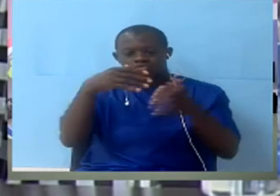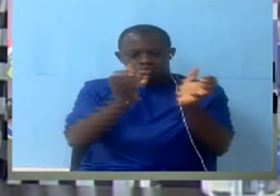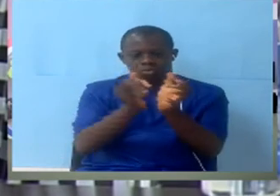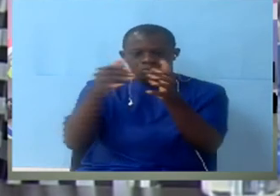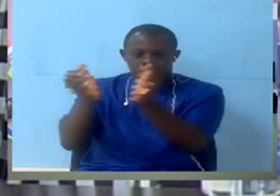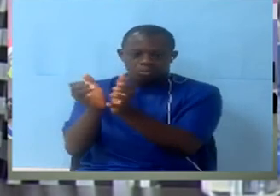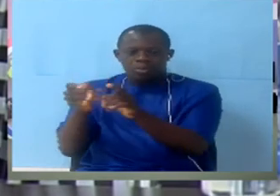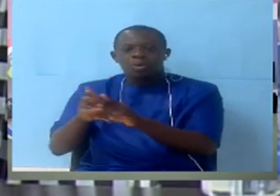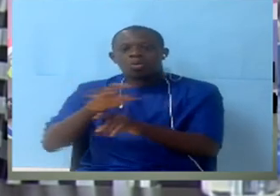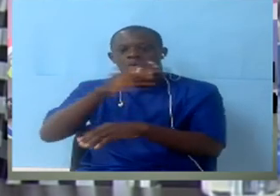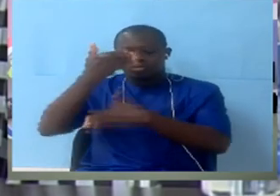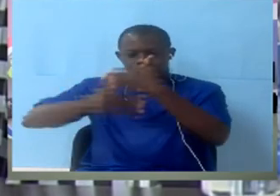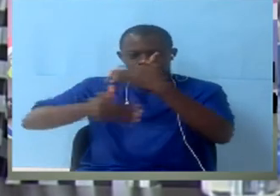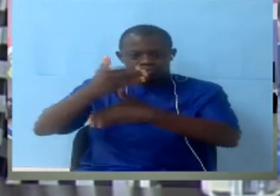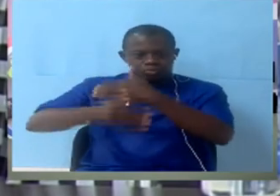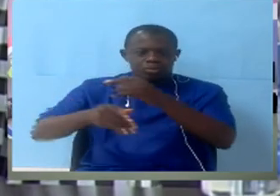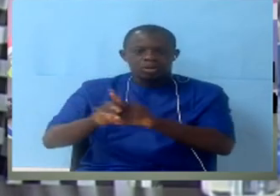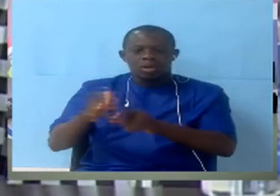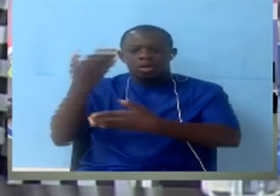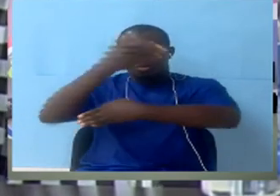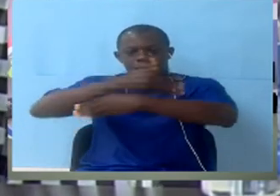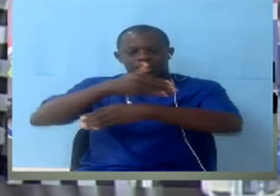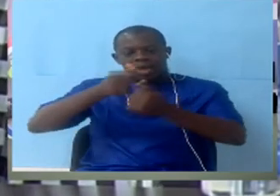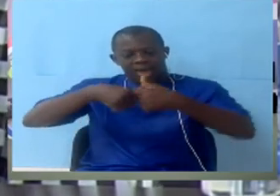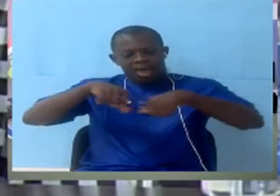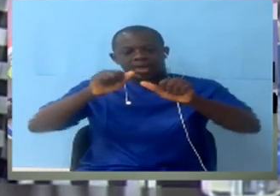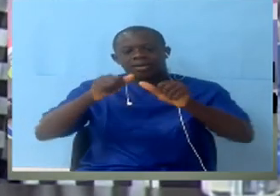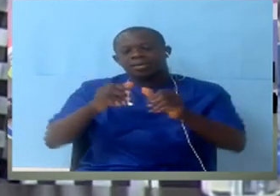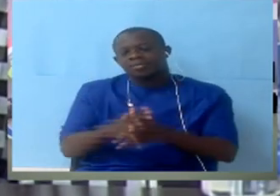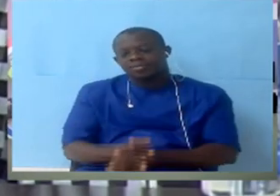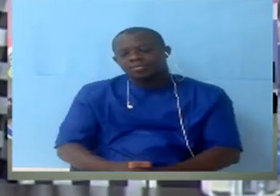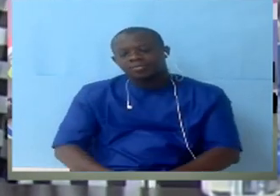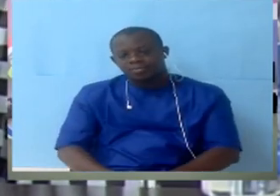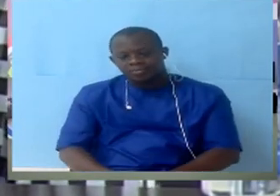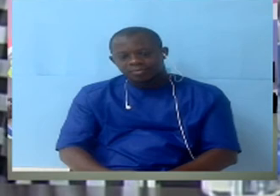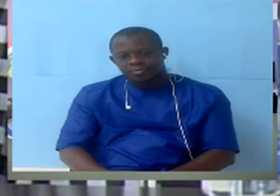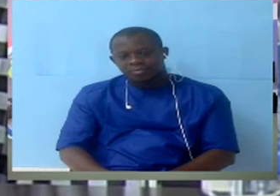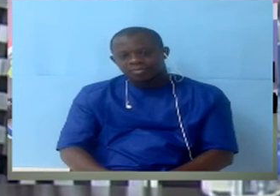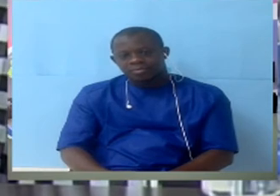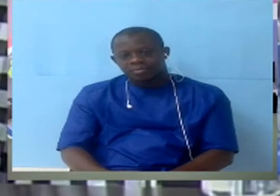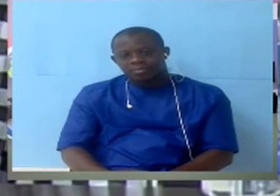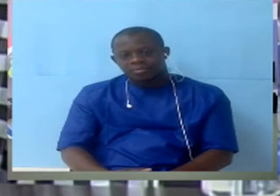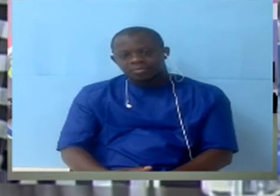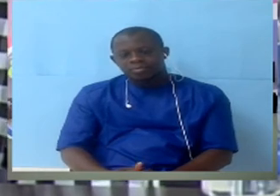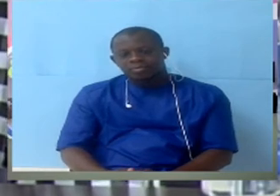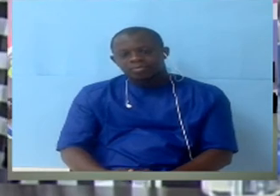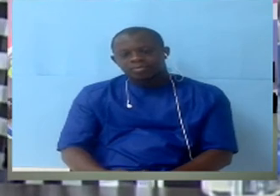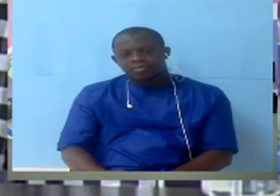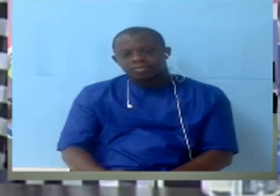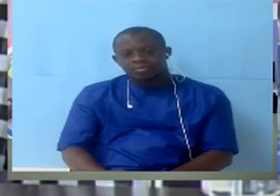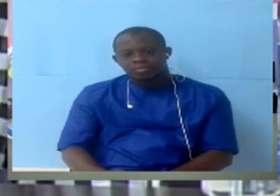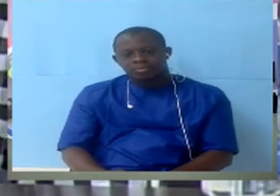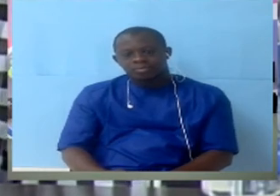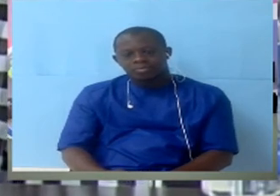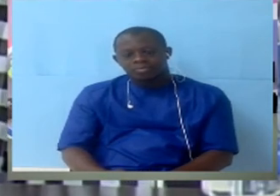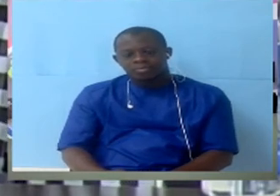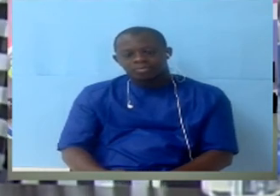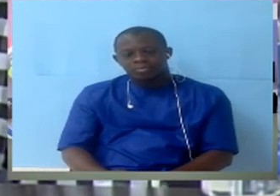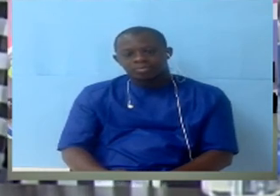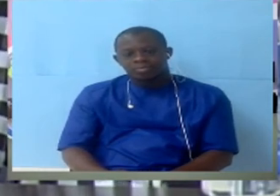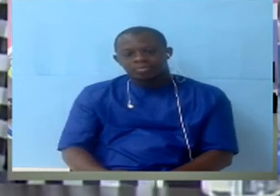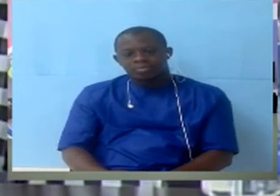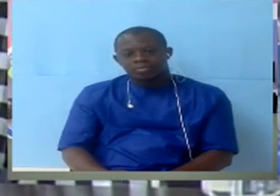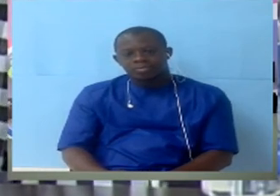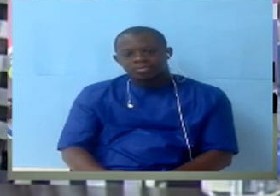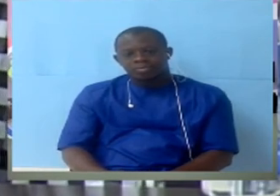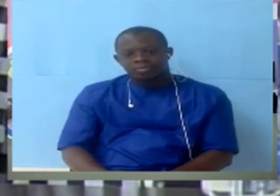they were all close to the border. So these rebels, when they two factions, they kill all the time. So Salif Sajo decided to decide to do Gambia Kono. The Gambia soil you